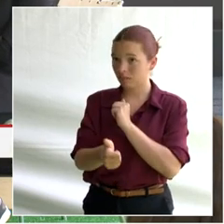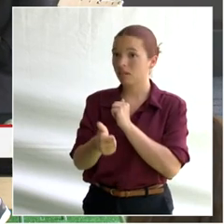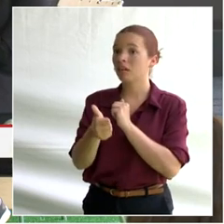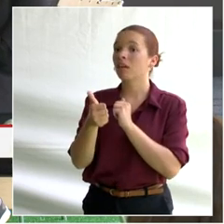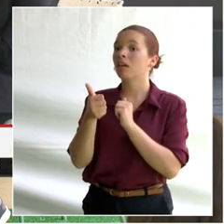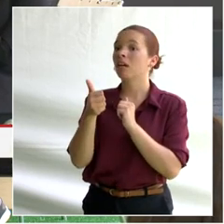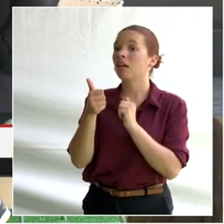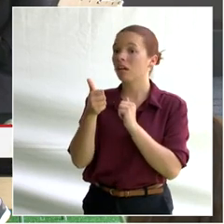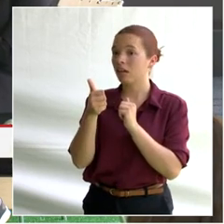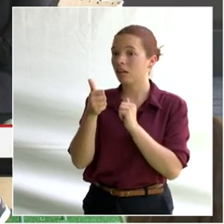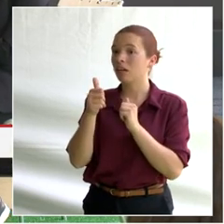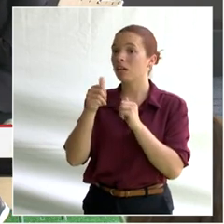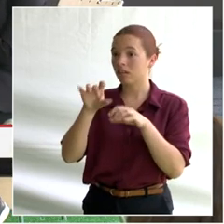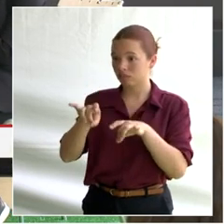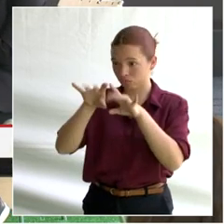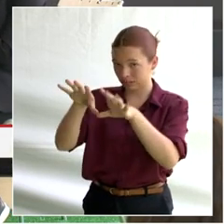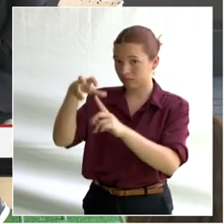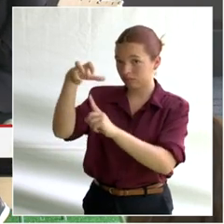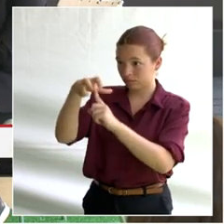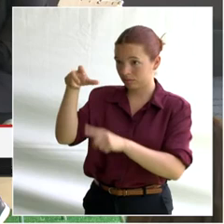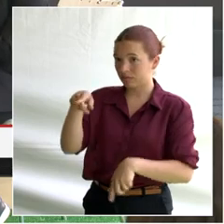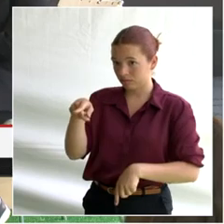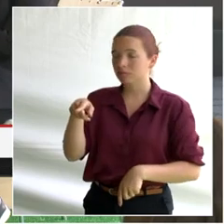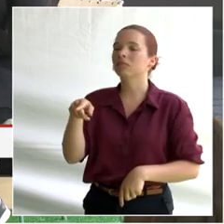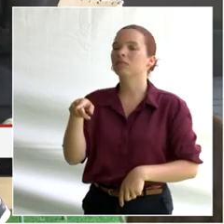back into a groove and playing good tennis again.